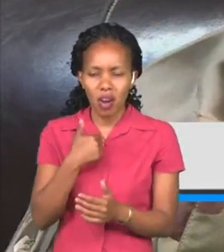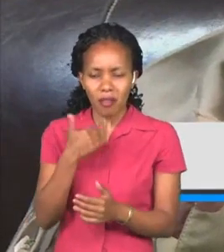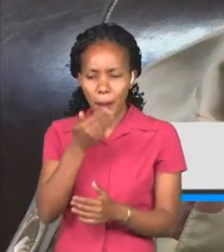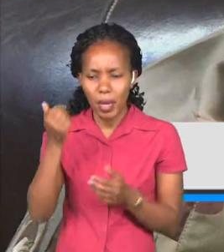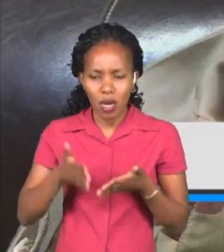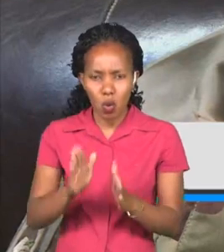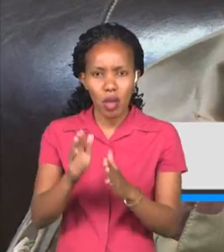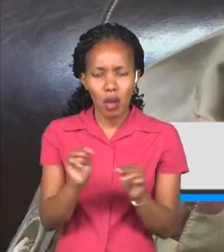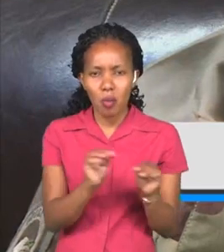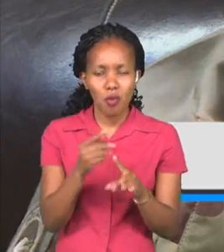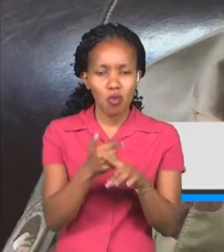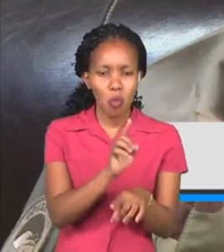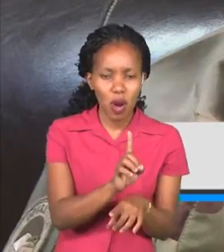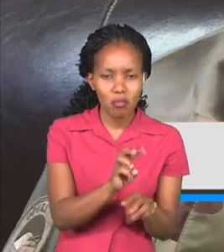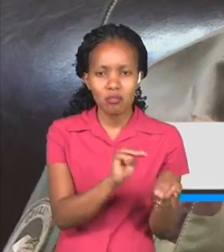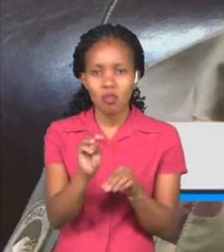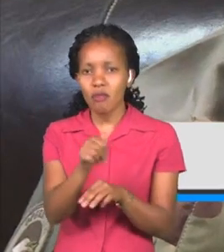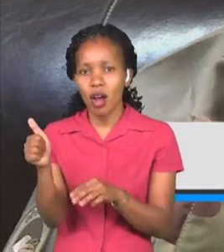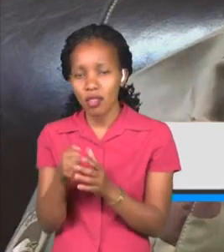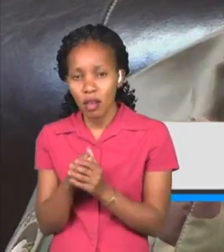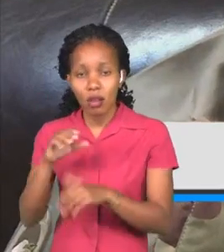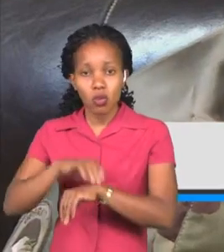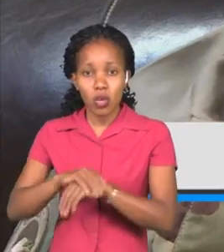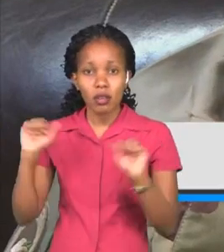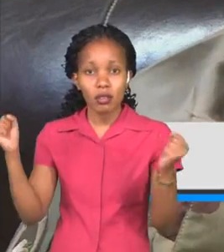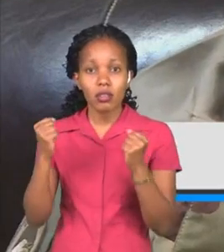move from one to the other and find refuge than in a border area.